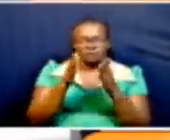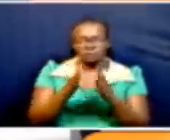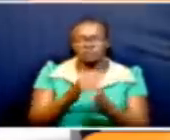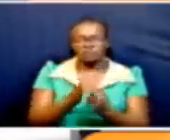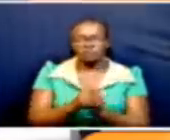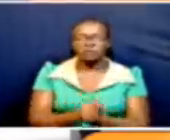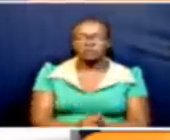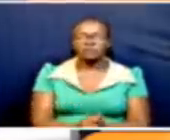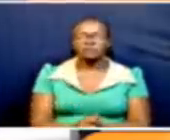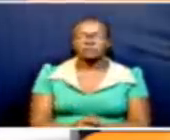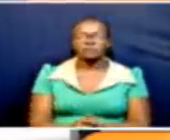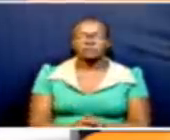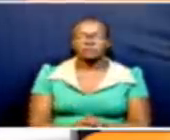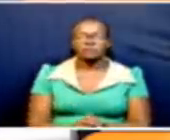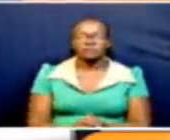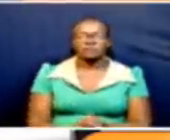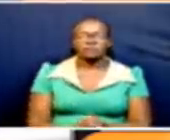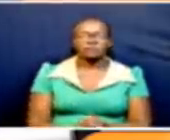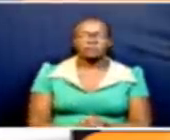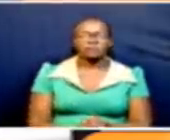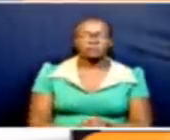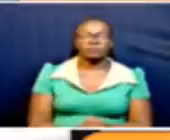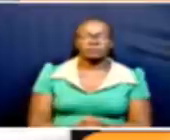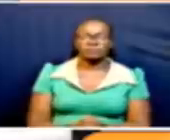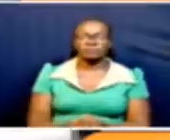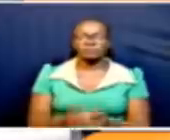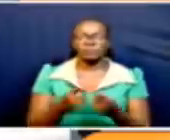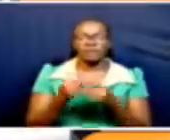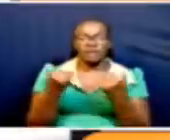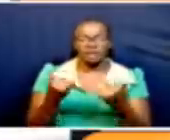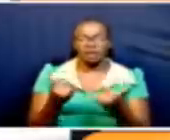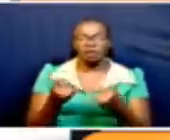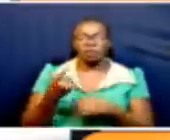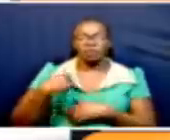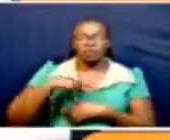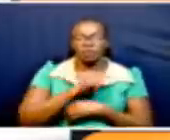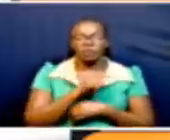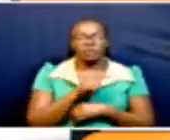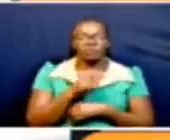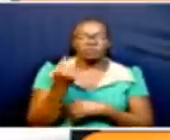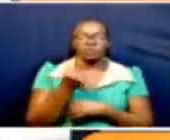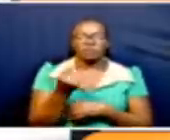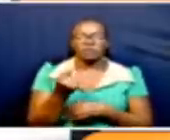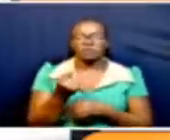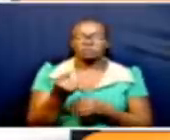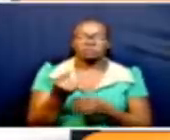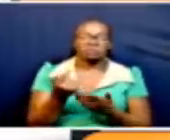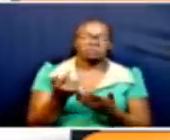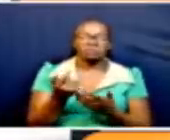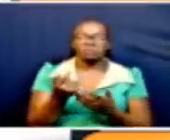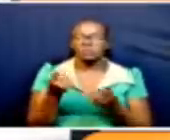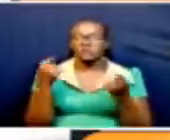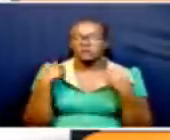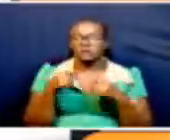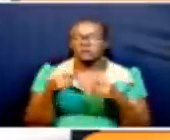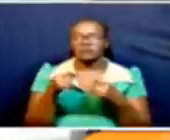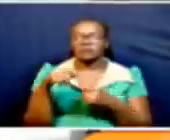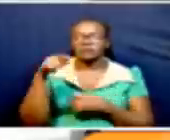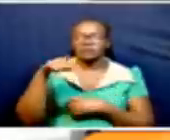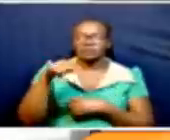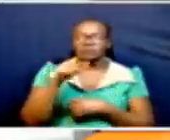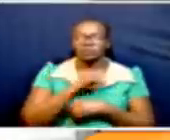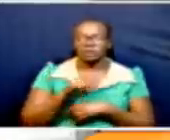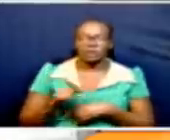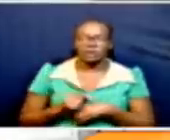in journalism, mass communication, these are the people. But nowadays we are simply employing slay kings and slay queens. So it becomes it becomes